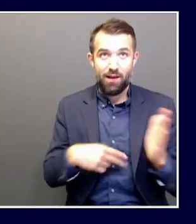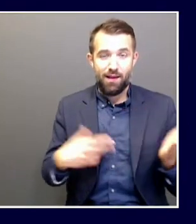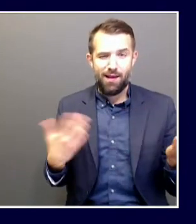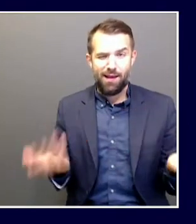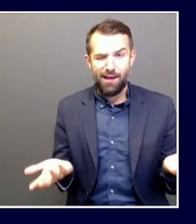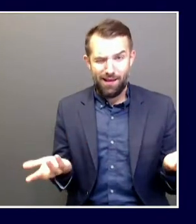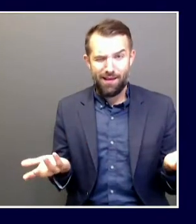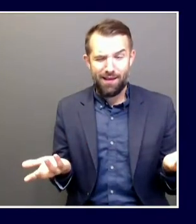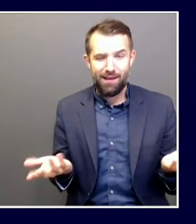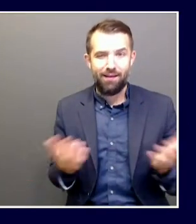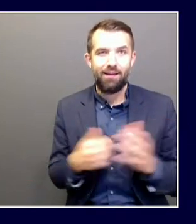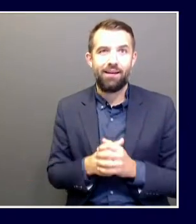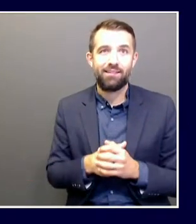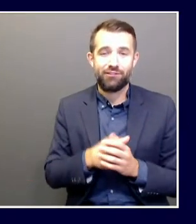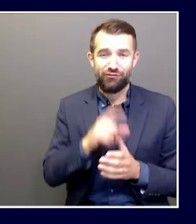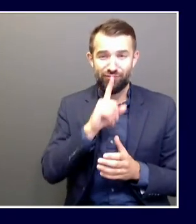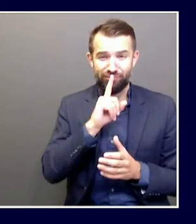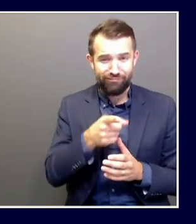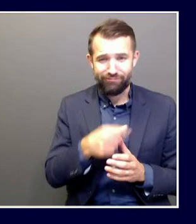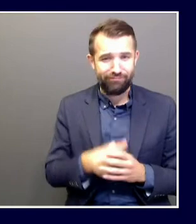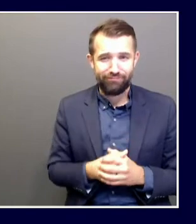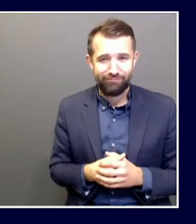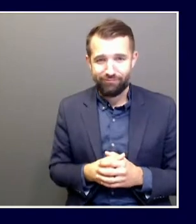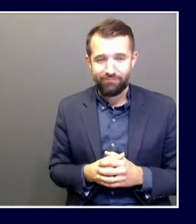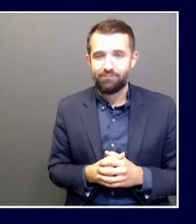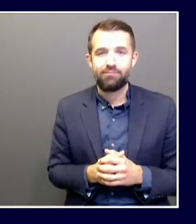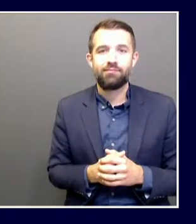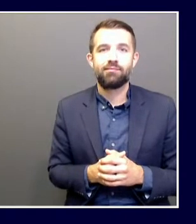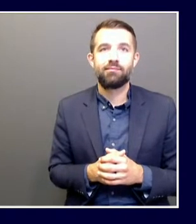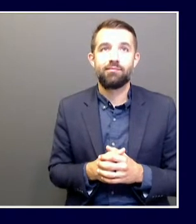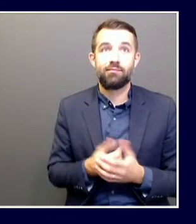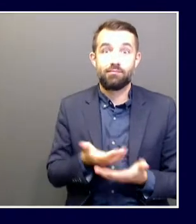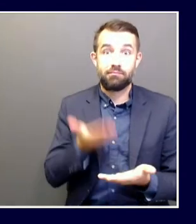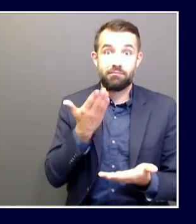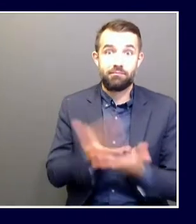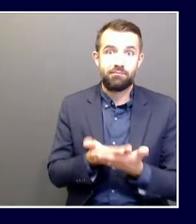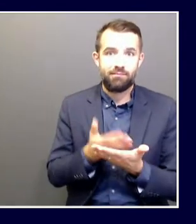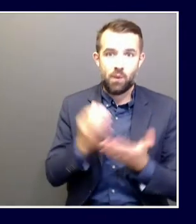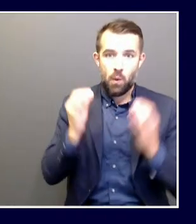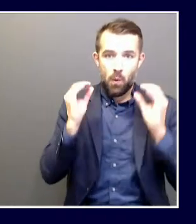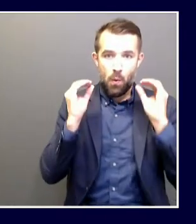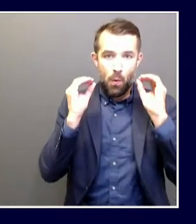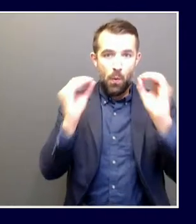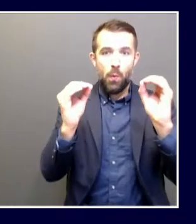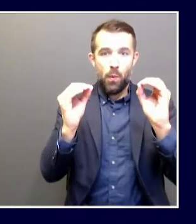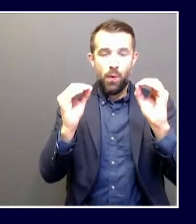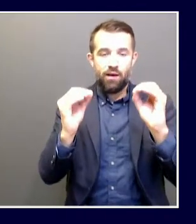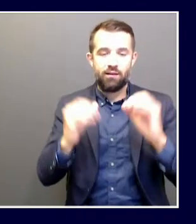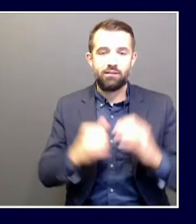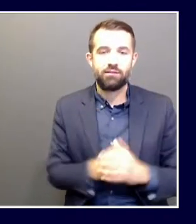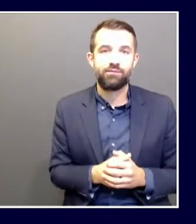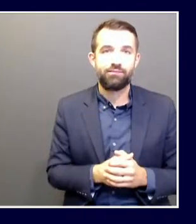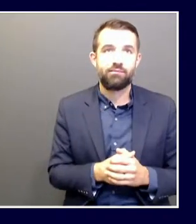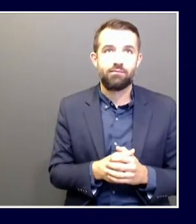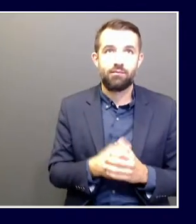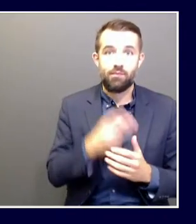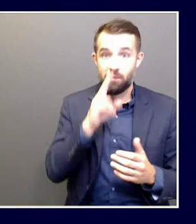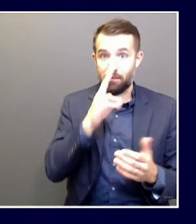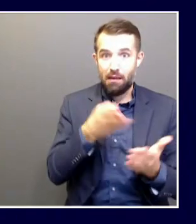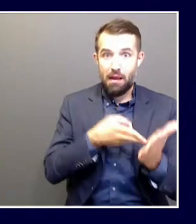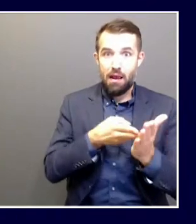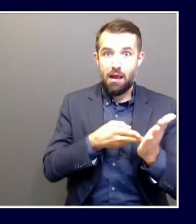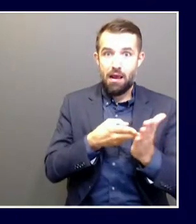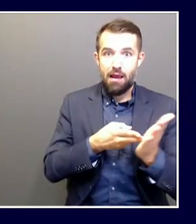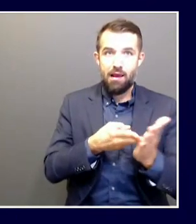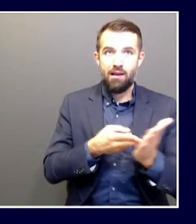this. There's not an iota of evidence to support those claims. To be straight with you, I kind of thought they were just floundering